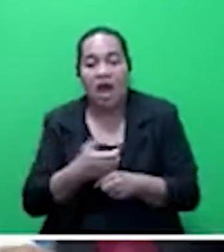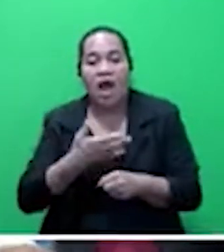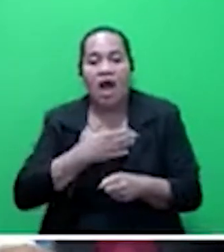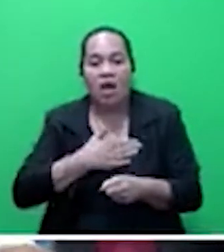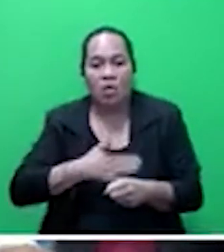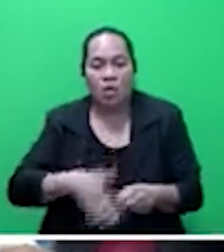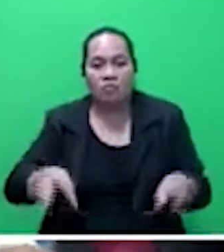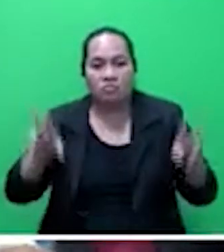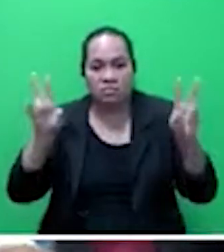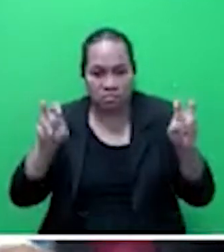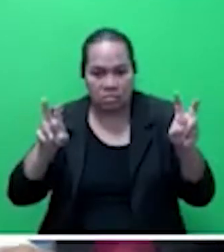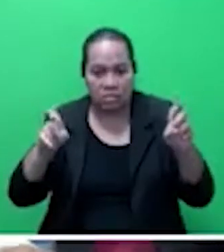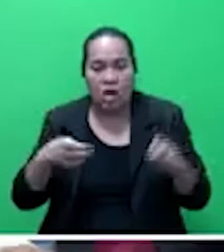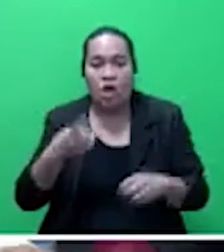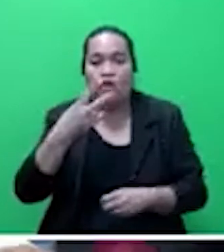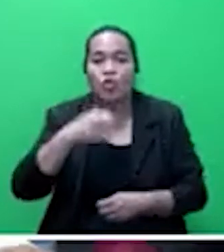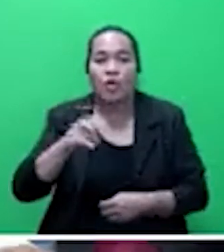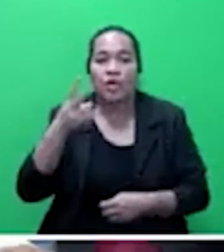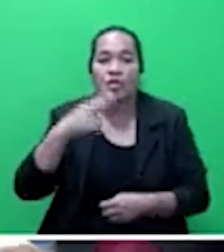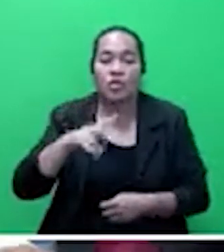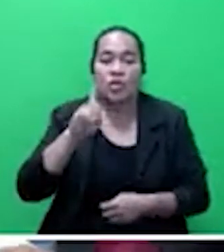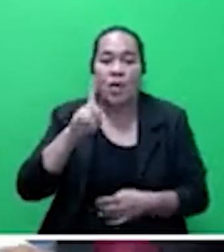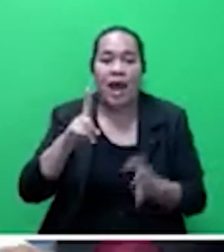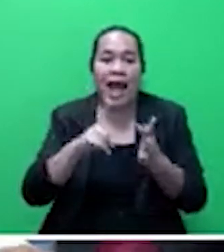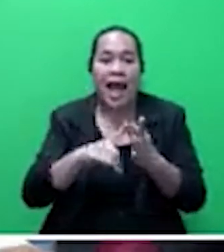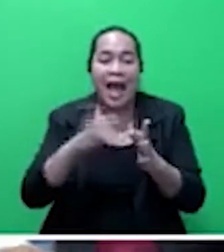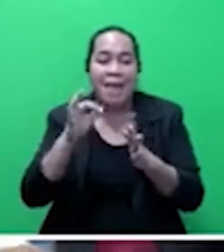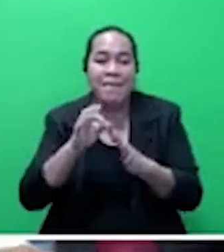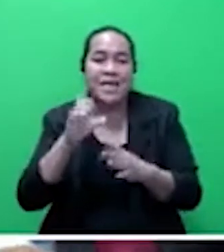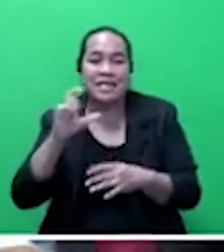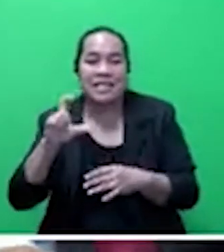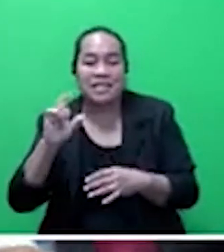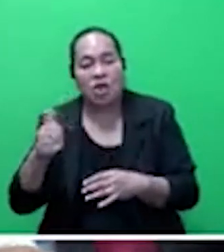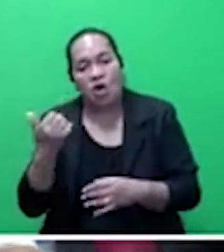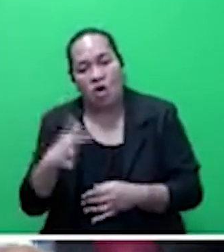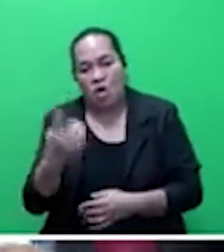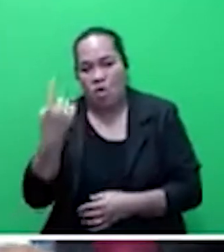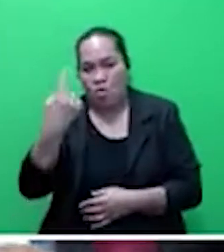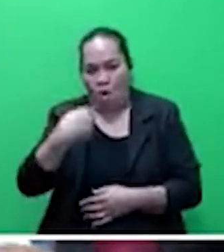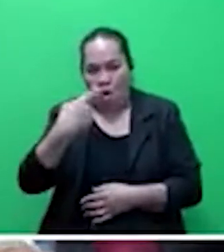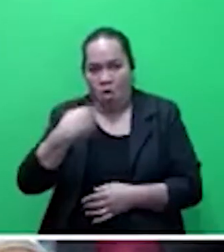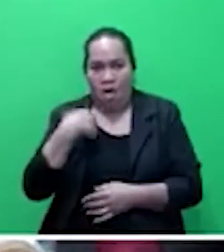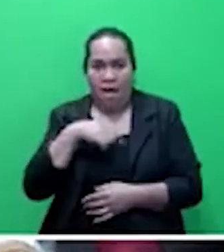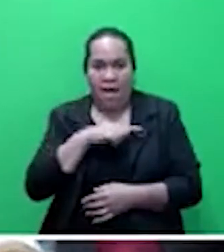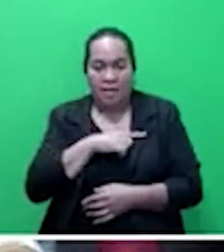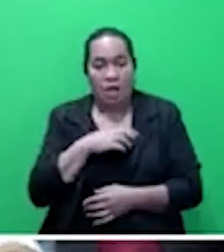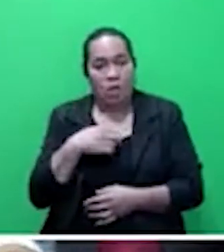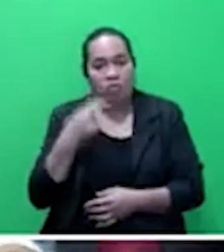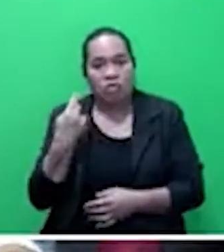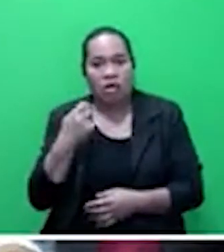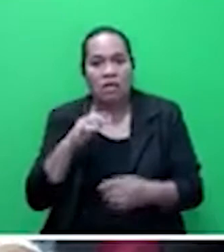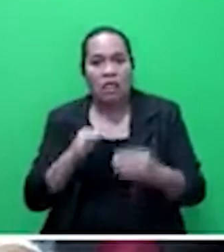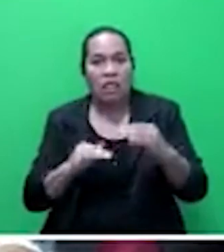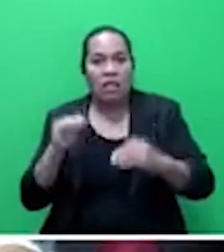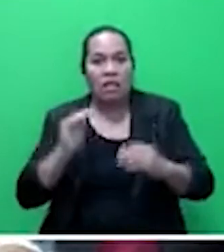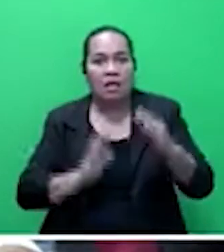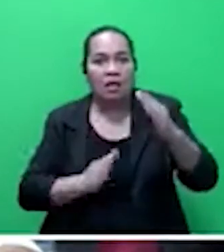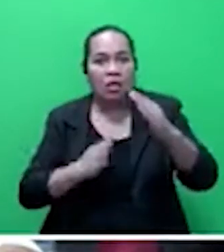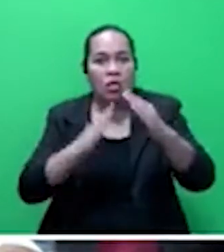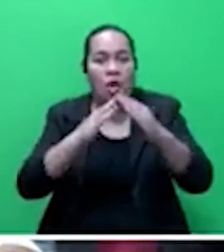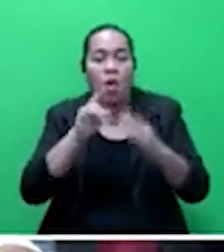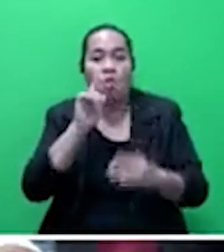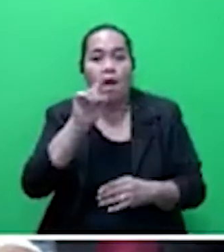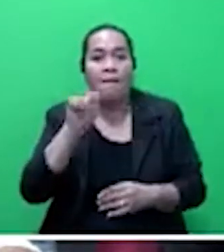highlight that the 2021 IPCC report has warned us that we are almost reaching the tipping point of